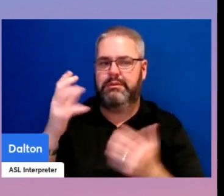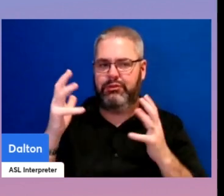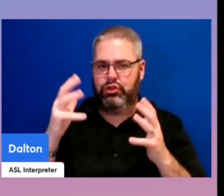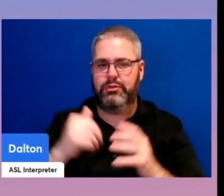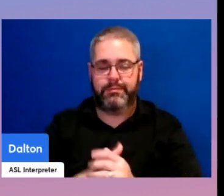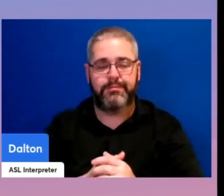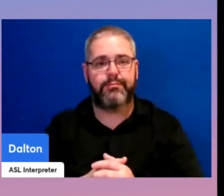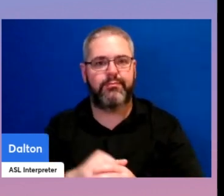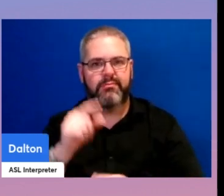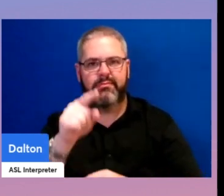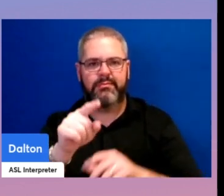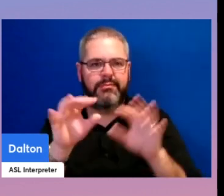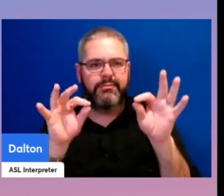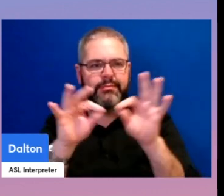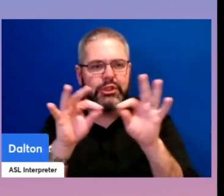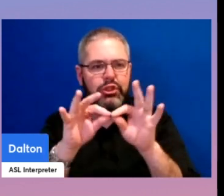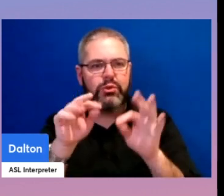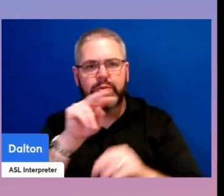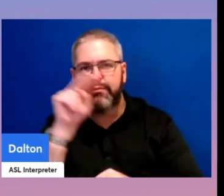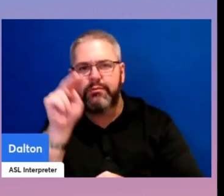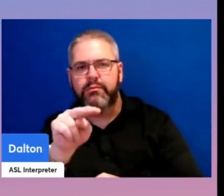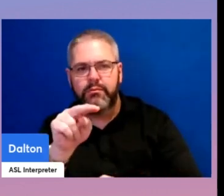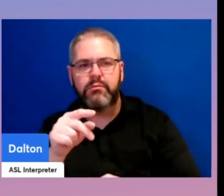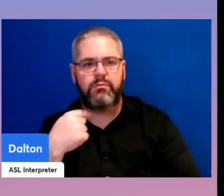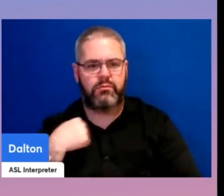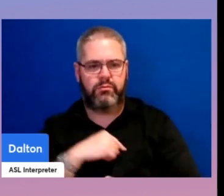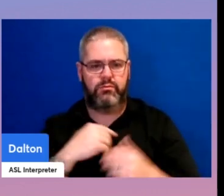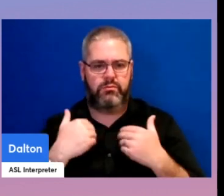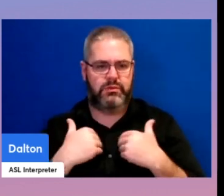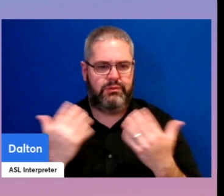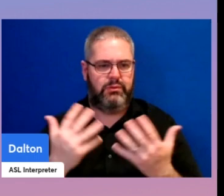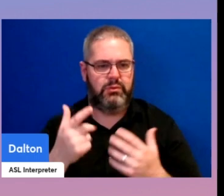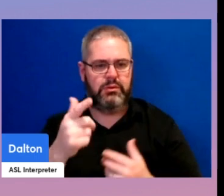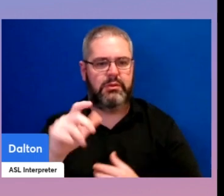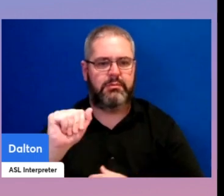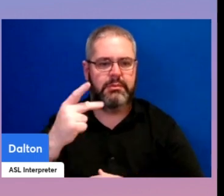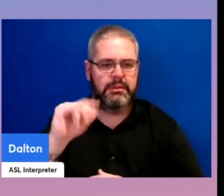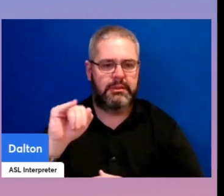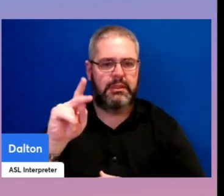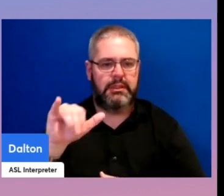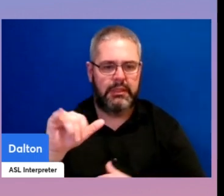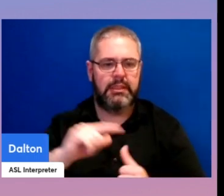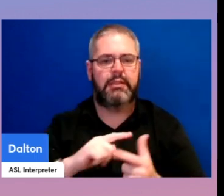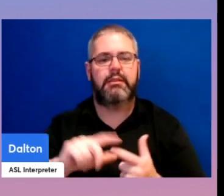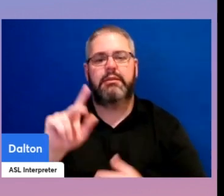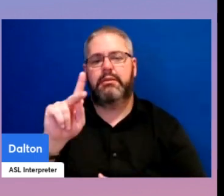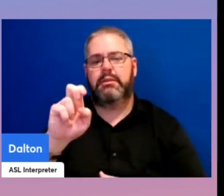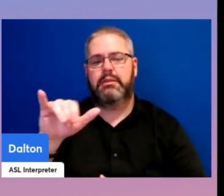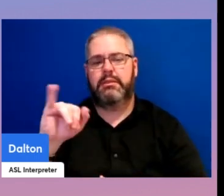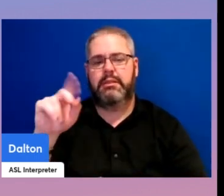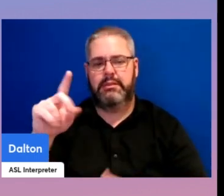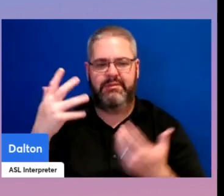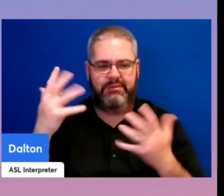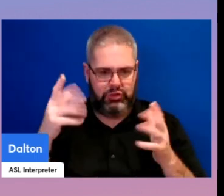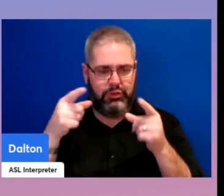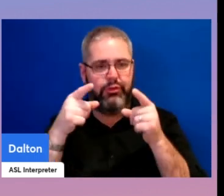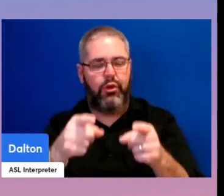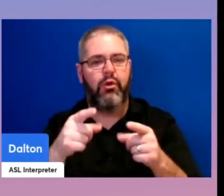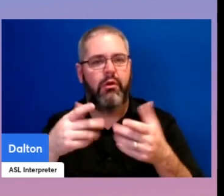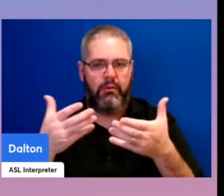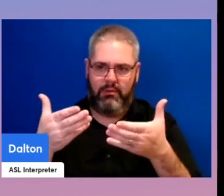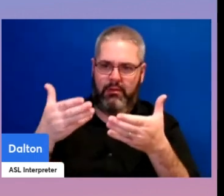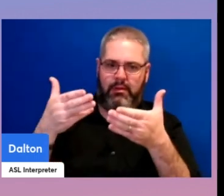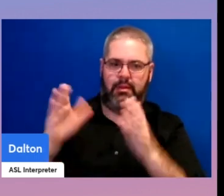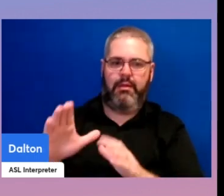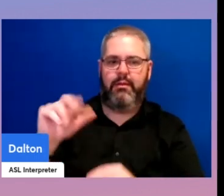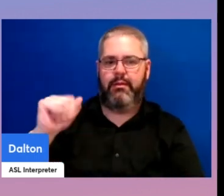value, the API key and the key ID has been updated here. One thing to note, you have to enable the API for